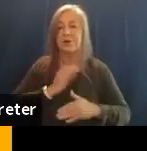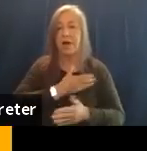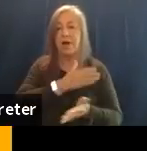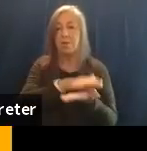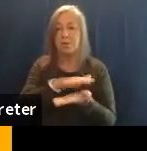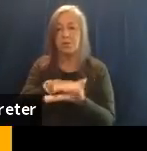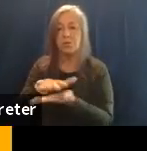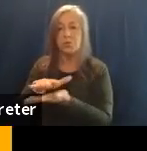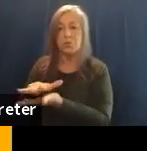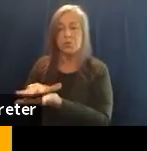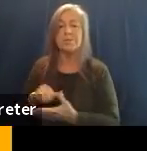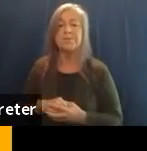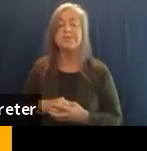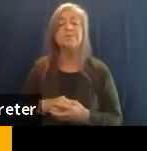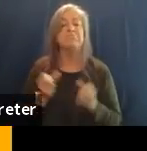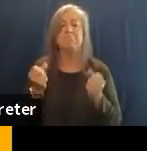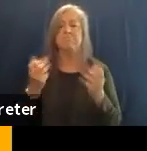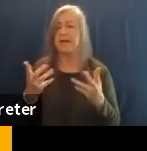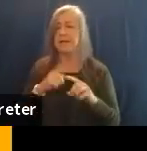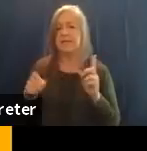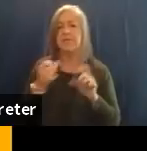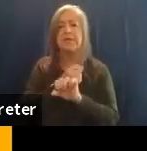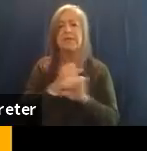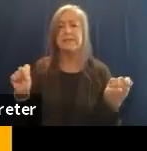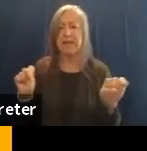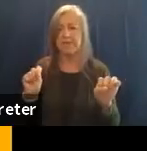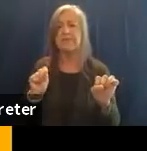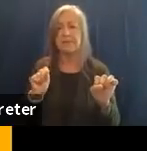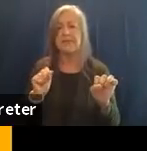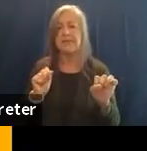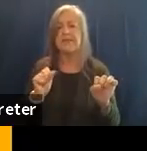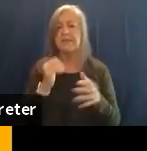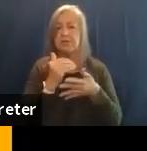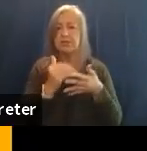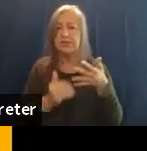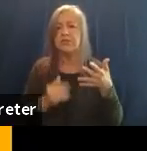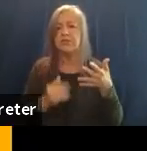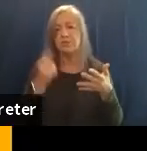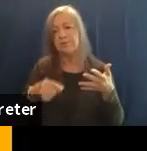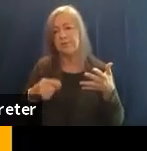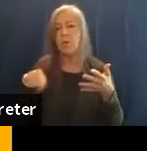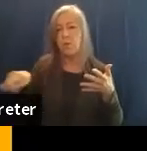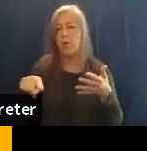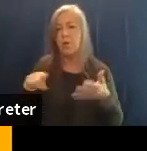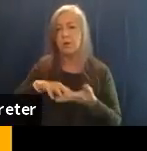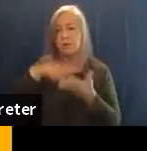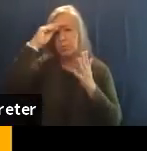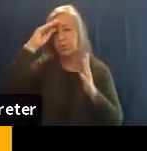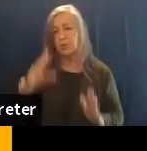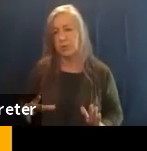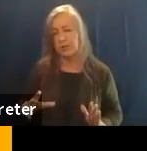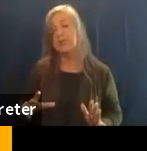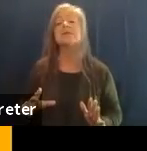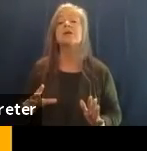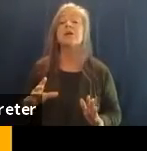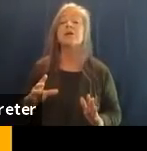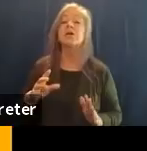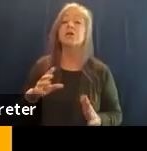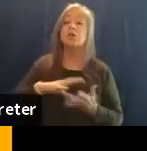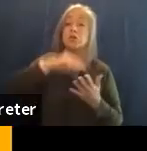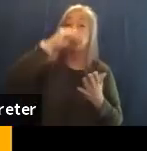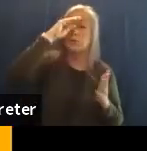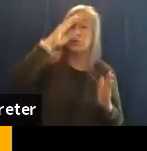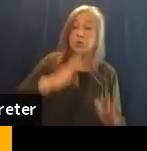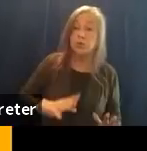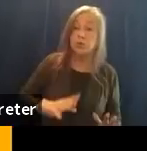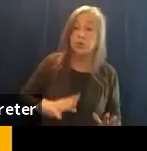and for them. We will be going over safety practices with the students and staff and families